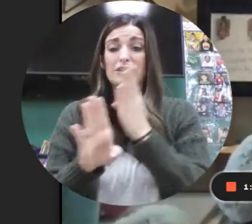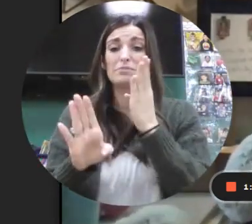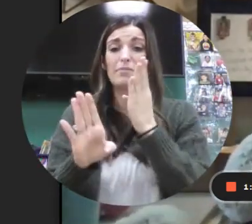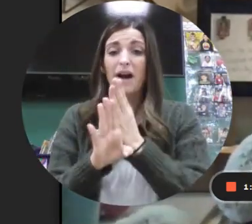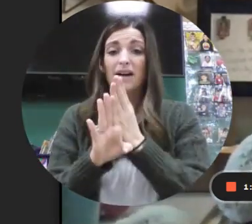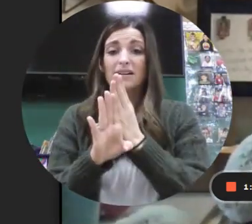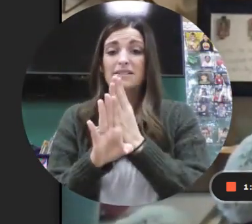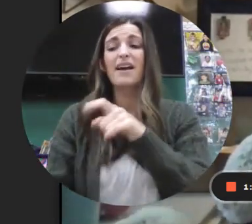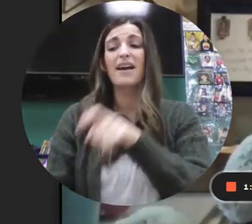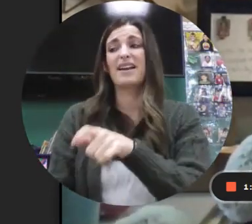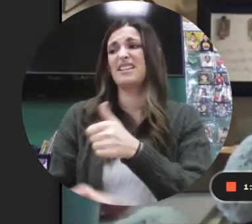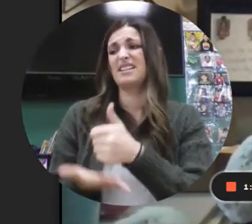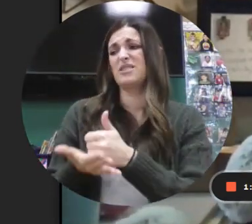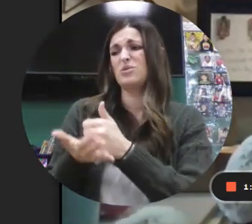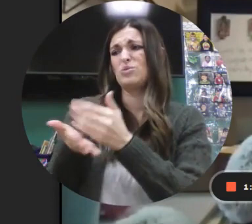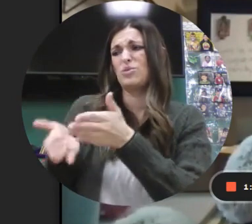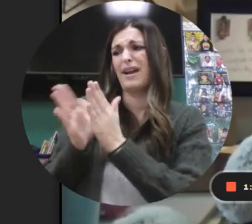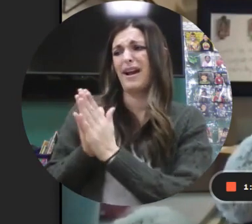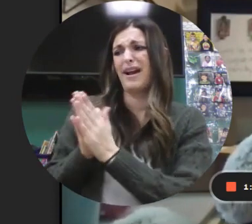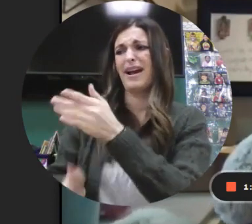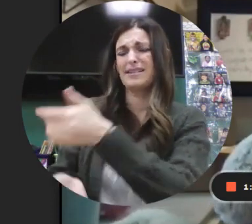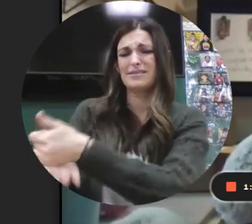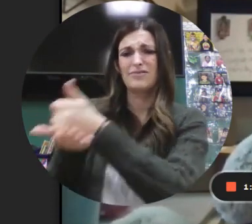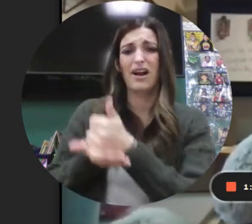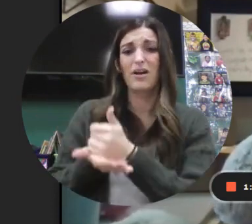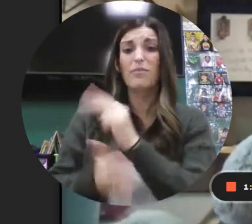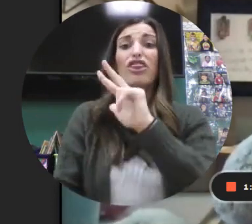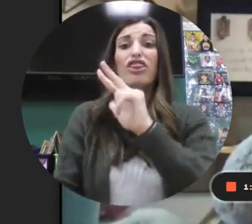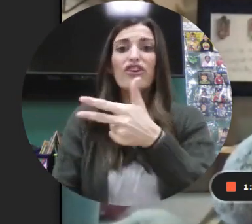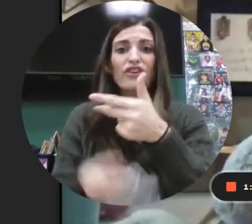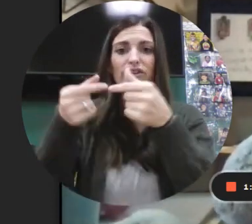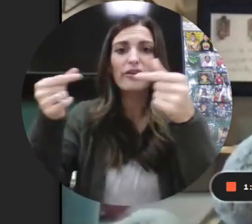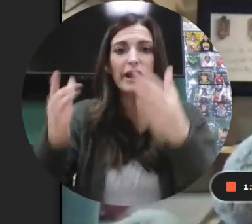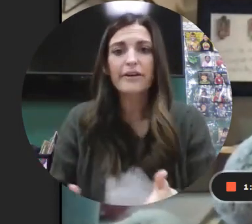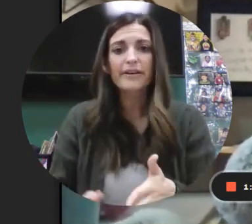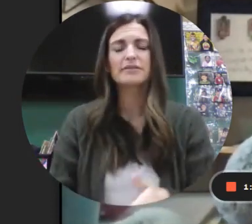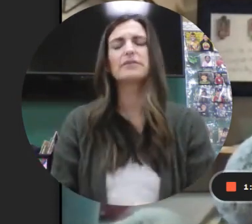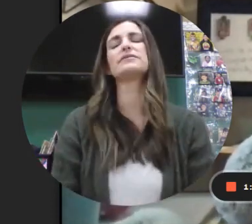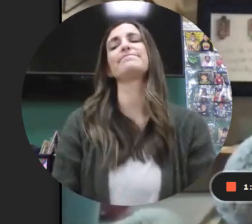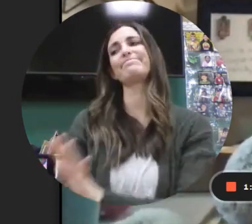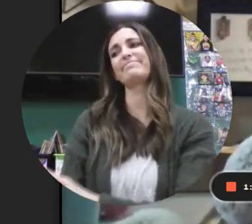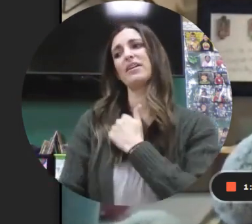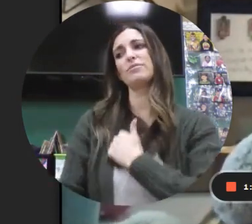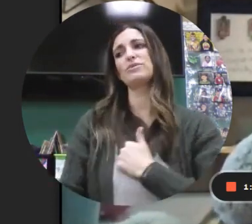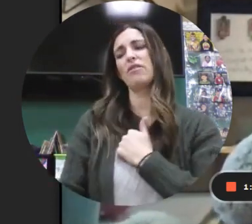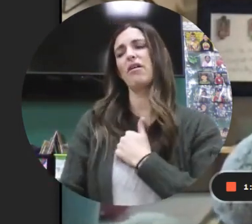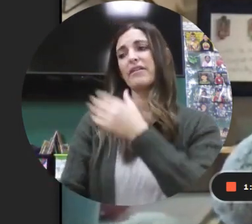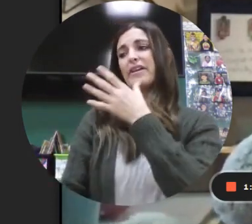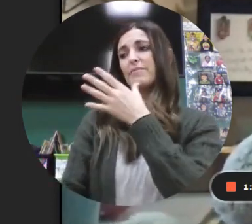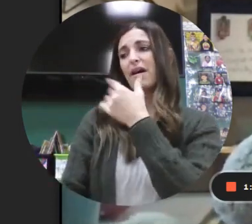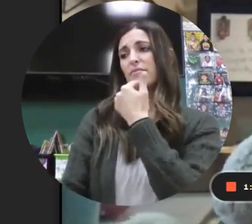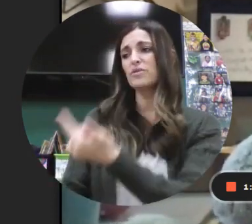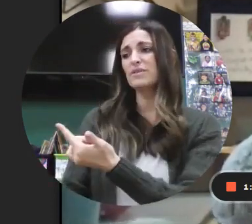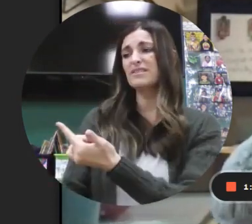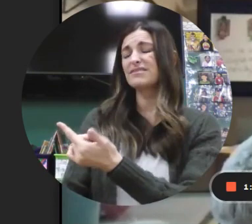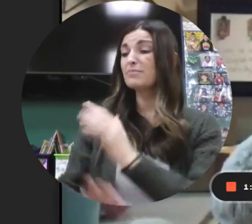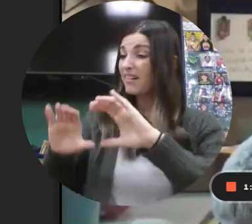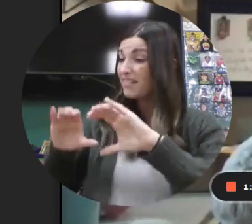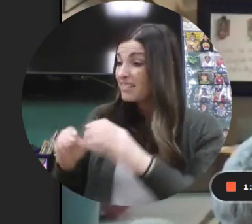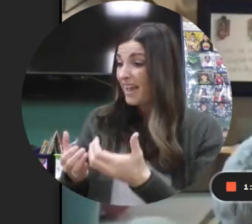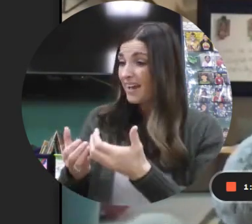out, and she's only in 3rd grade. "I'm sorry you had a hard day," Mom said. "How were the